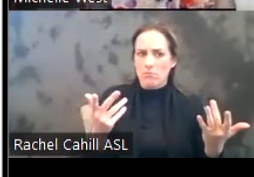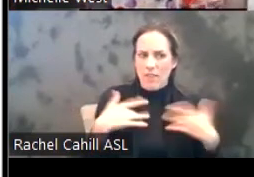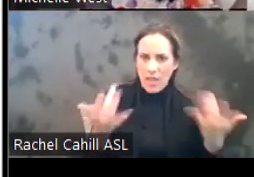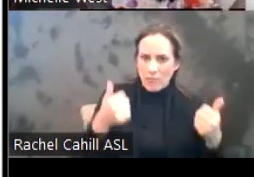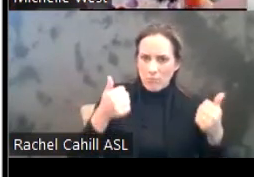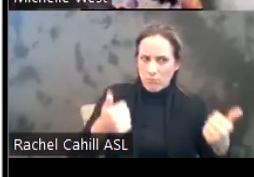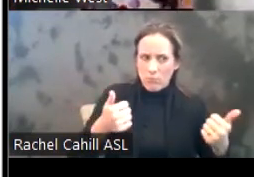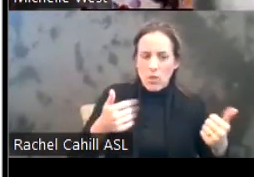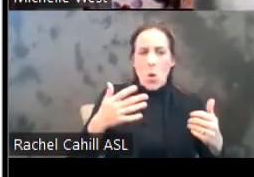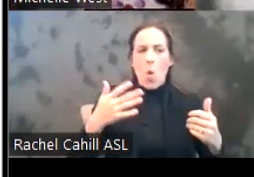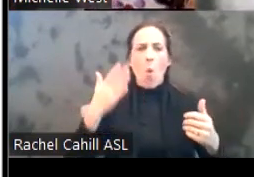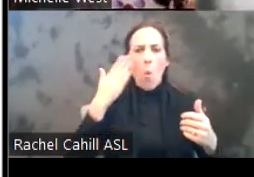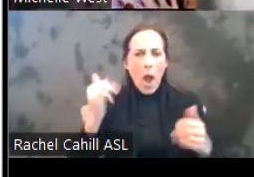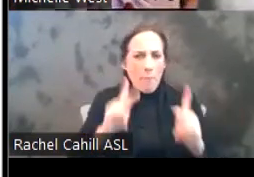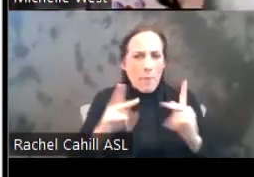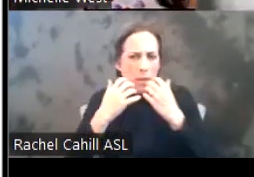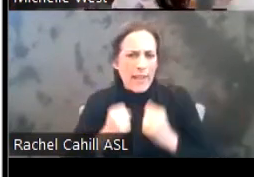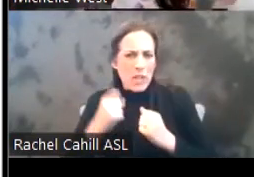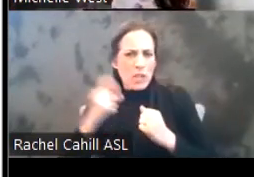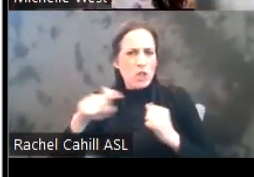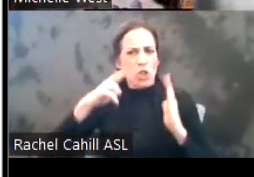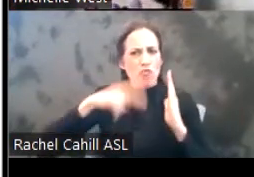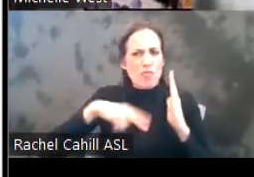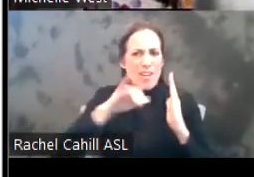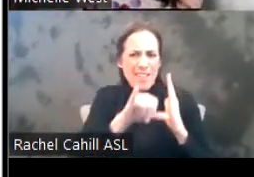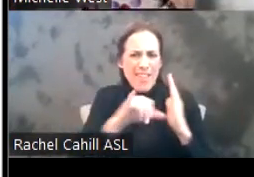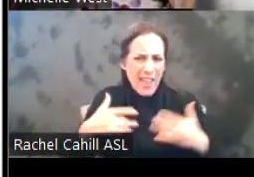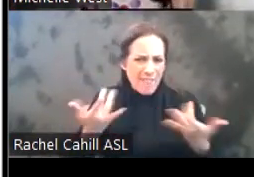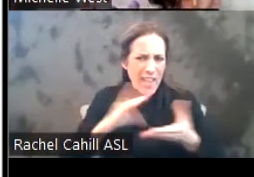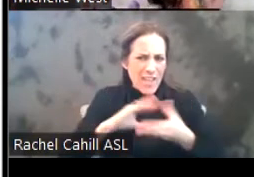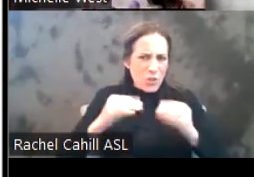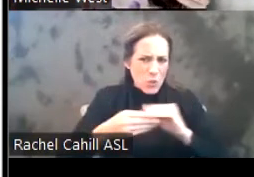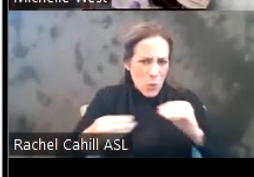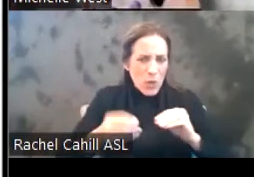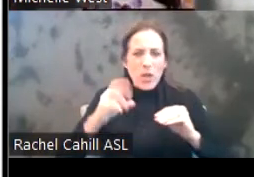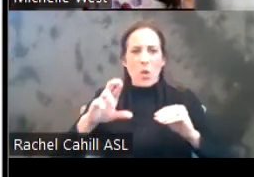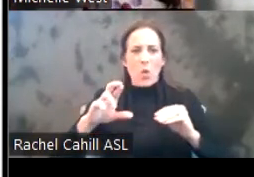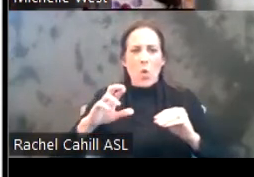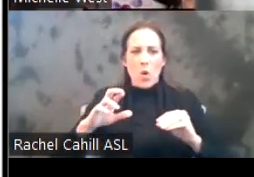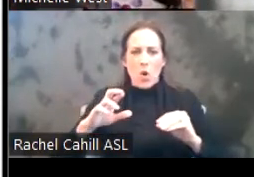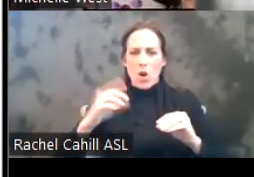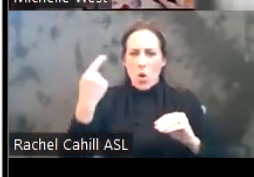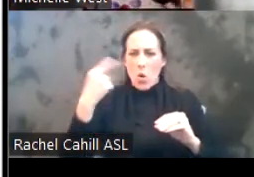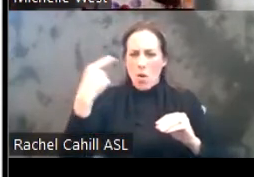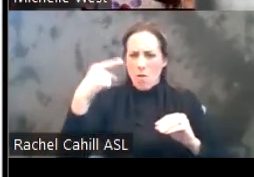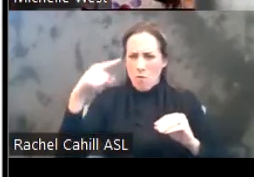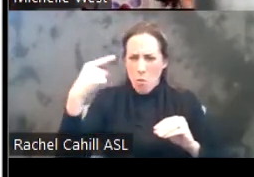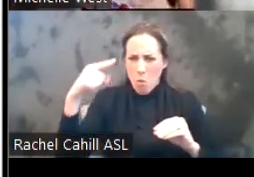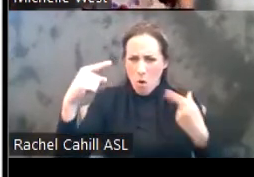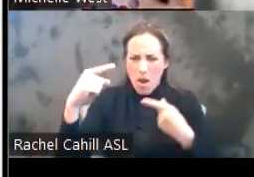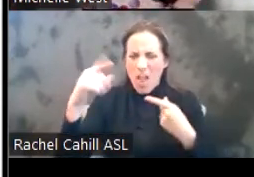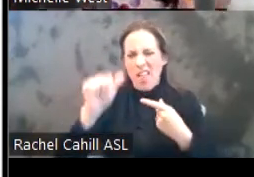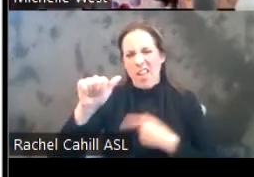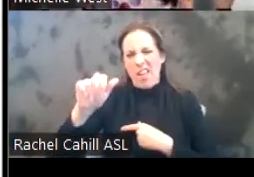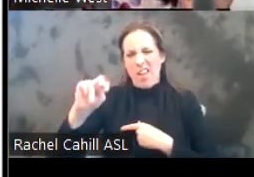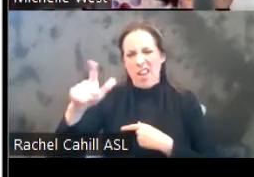care to read about it? Why would the media want to cover it? What is the angle that you're going to present? And it might be